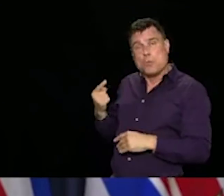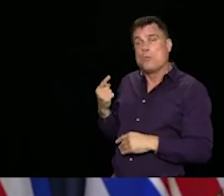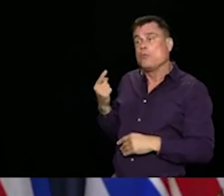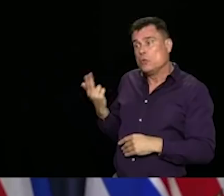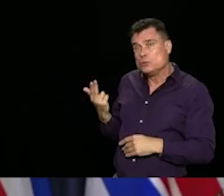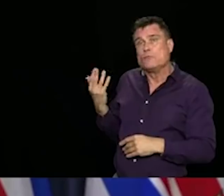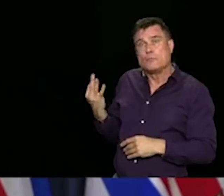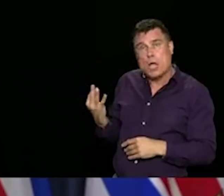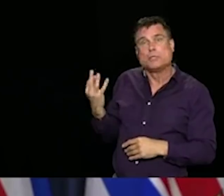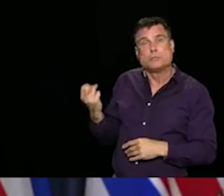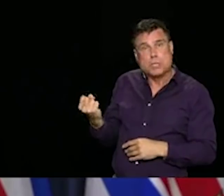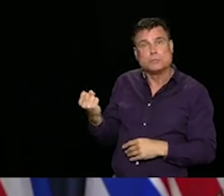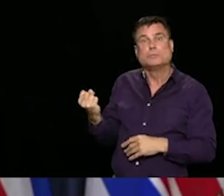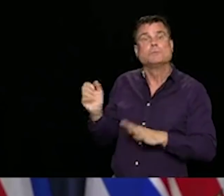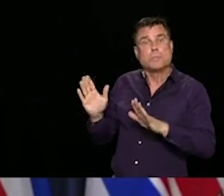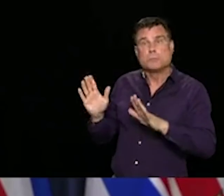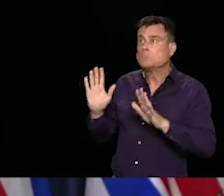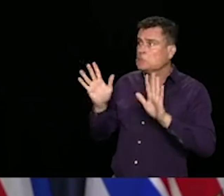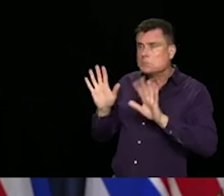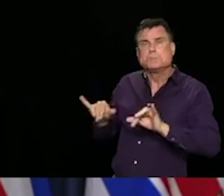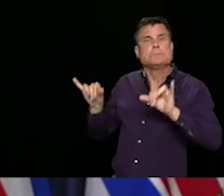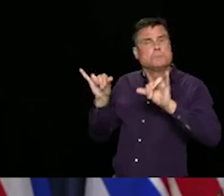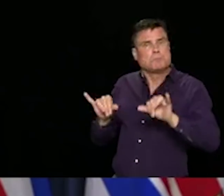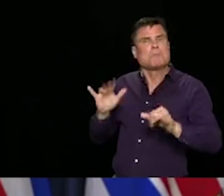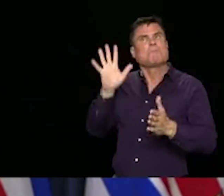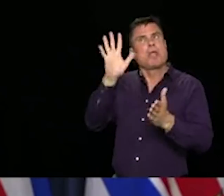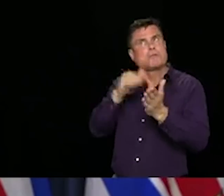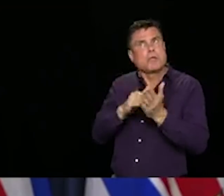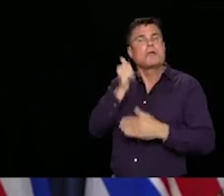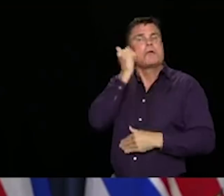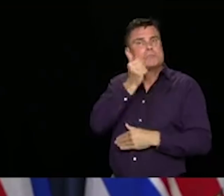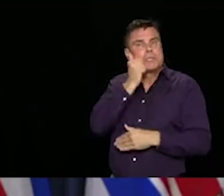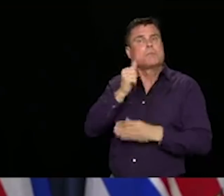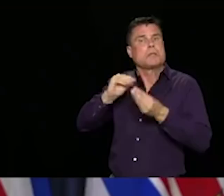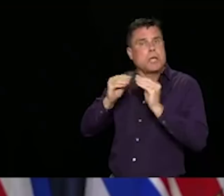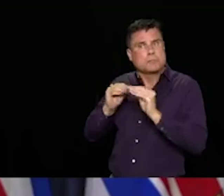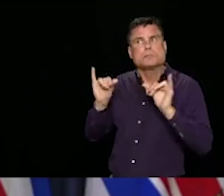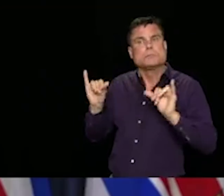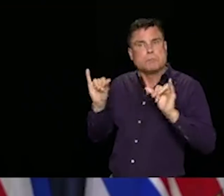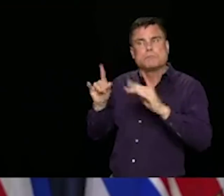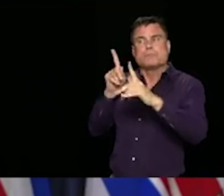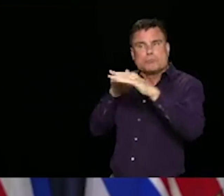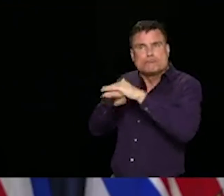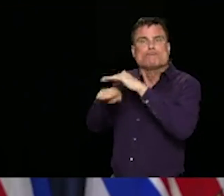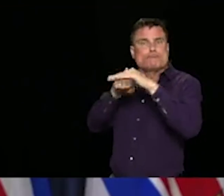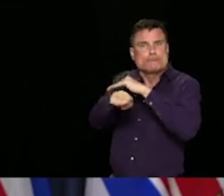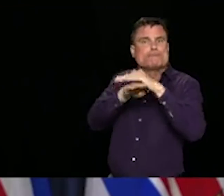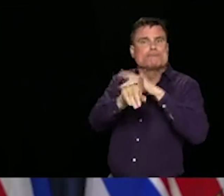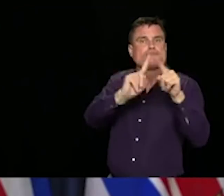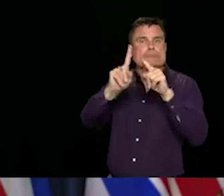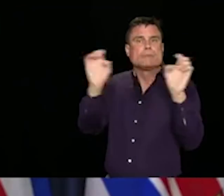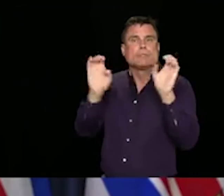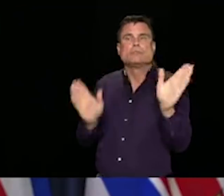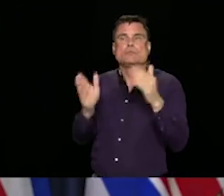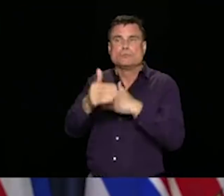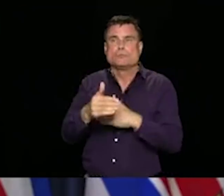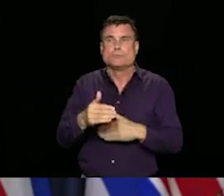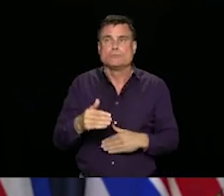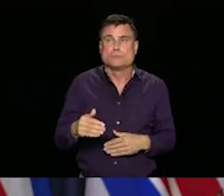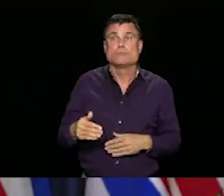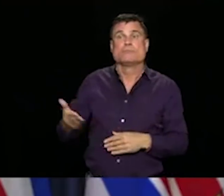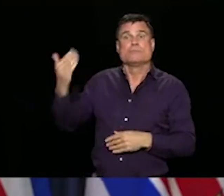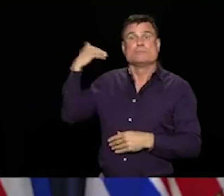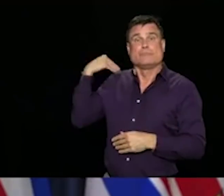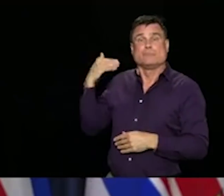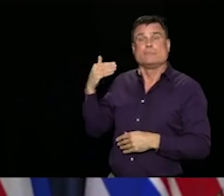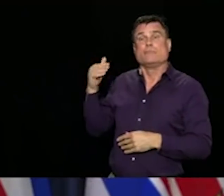fairly consistent numbers. To put it in context again, it was just over 6,500 on May the 9th, and it dropped